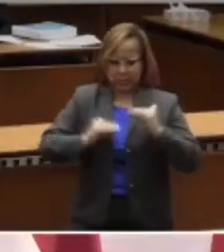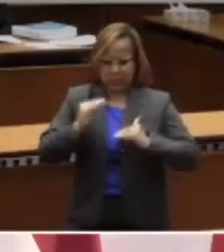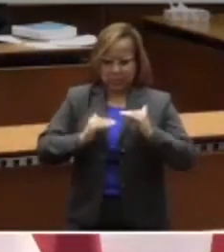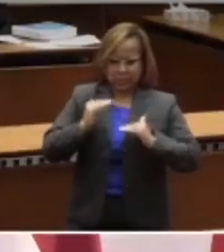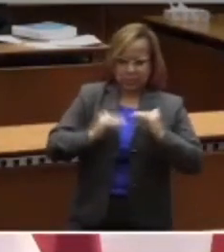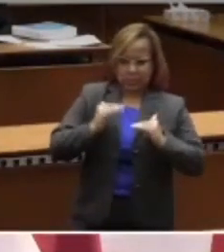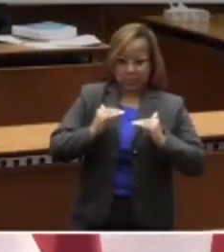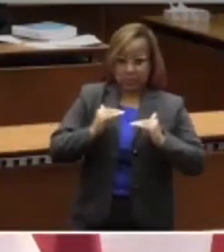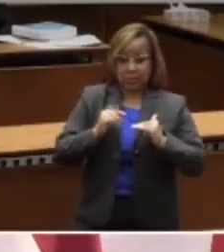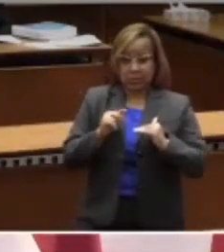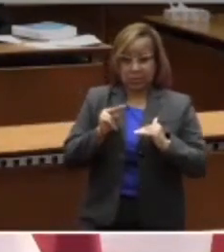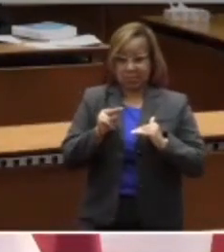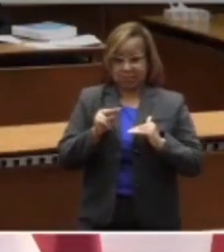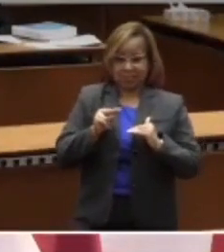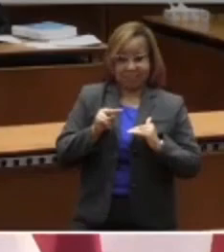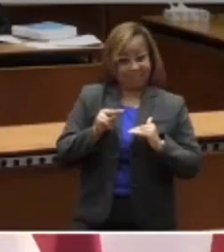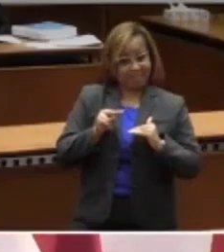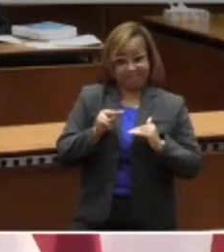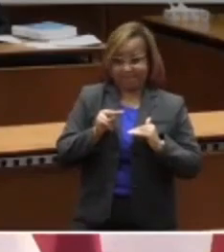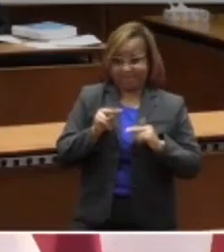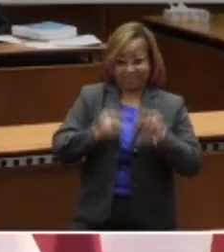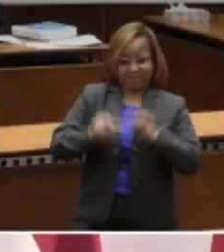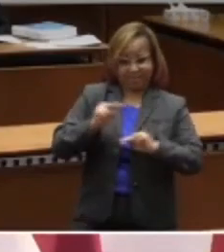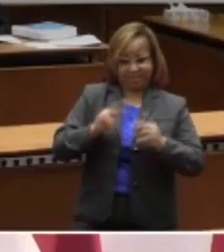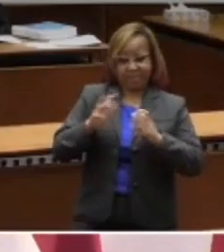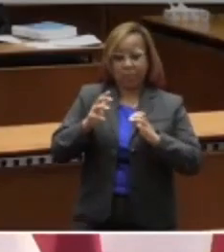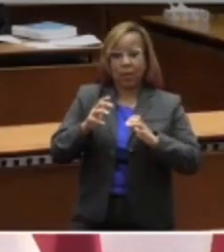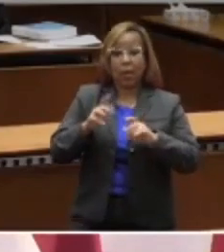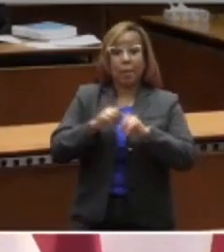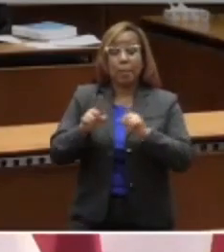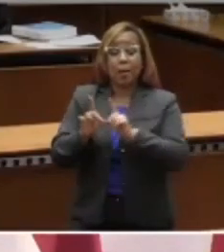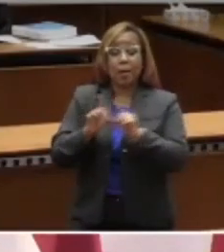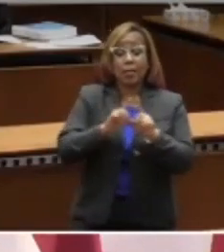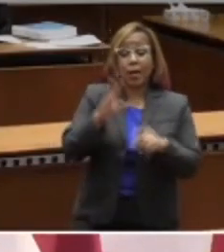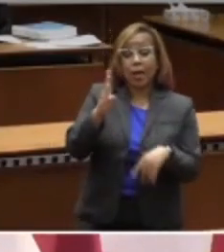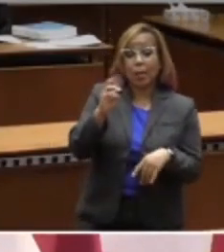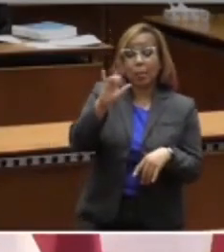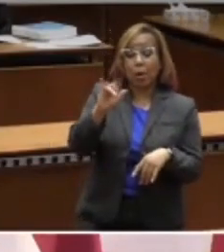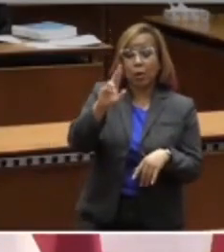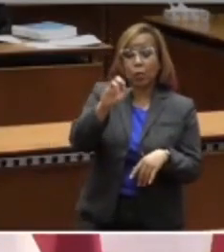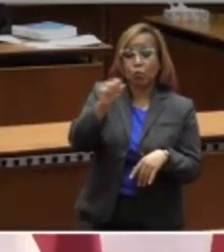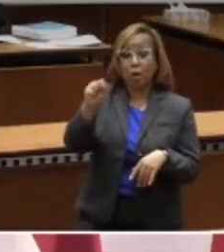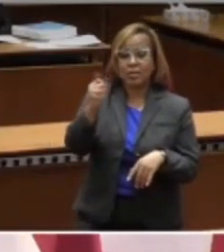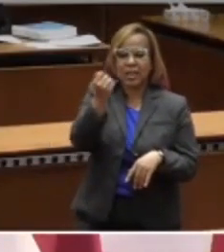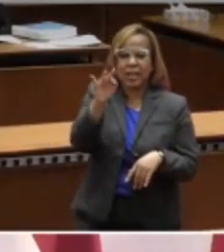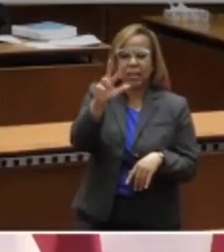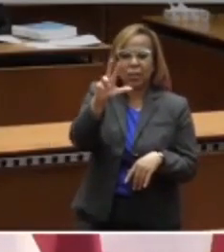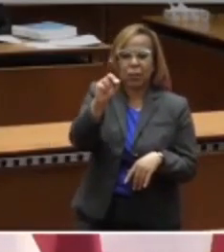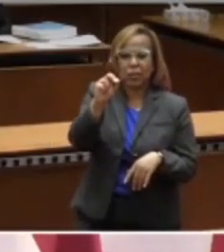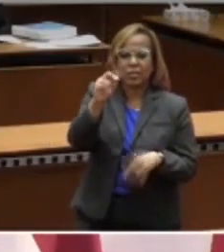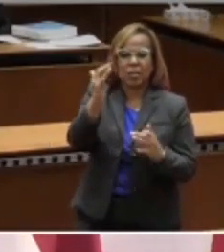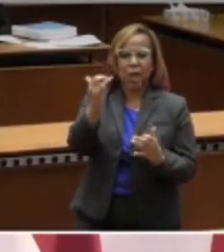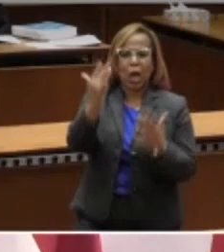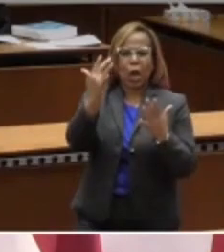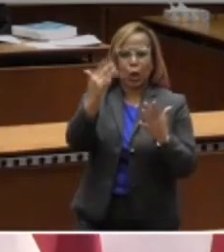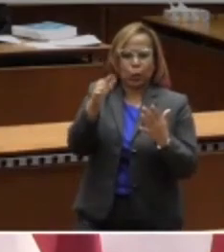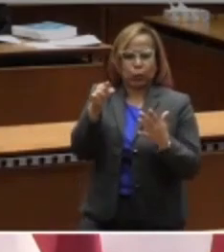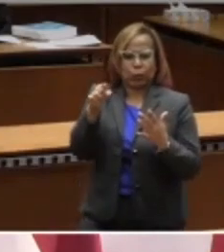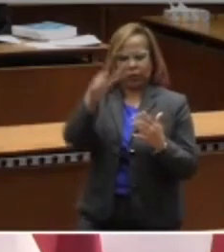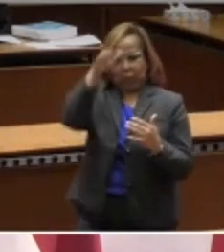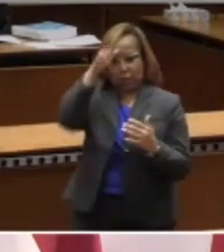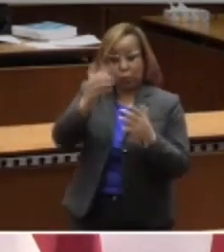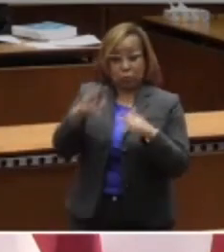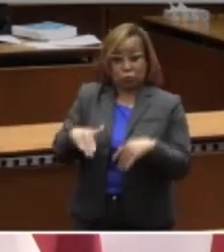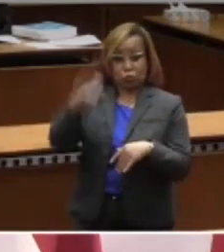10 count a couple of times. But like Barney Ross, the 1930s fighter who grew up in